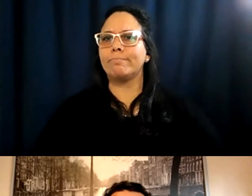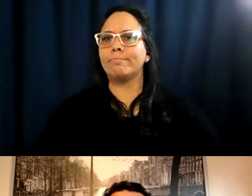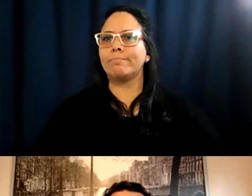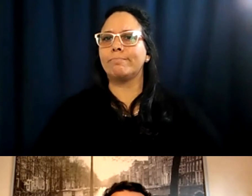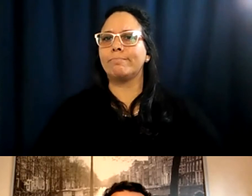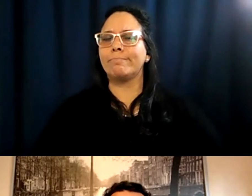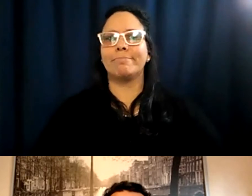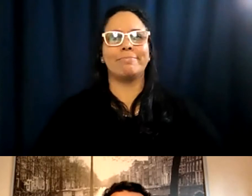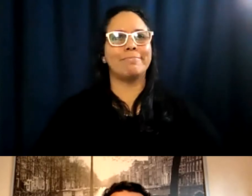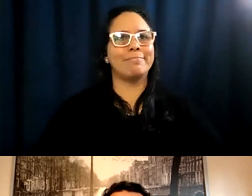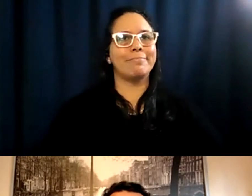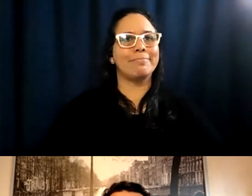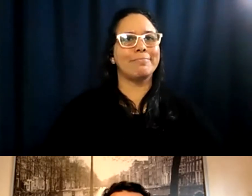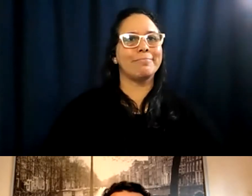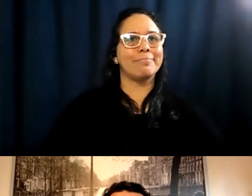Sorry, we have one from Ariba.